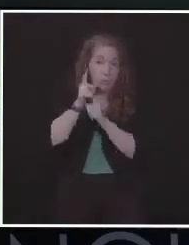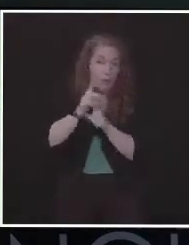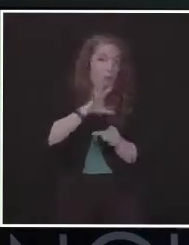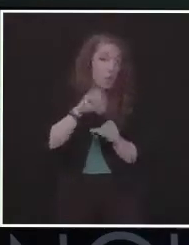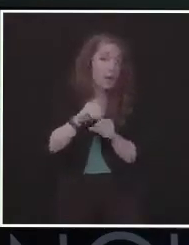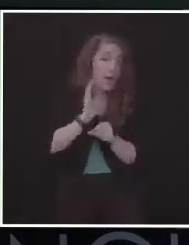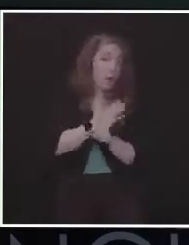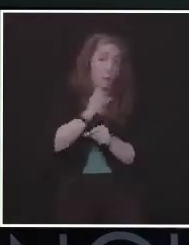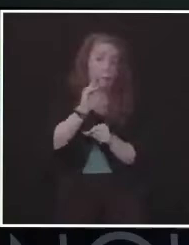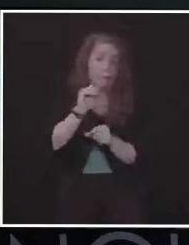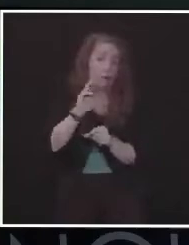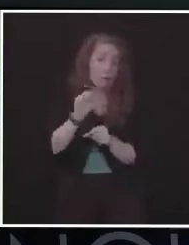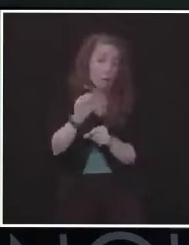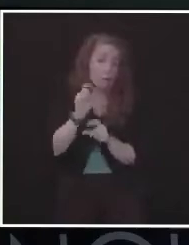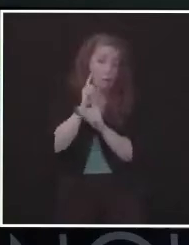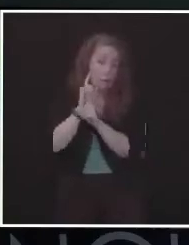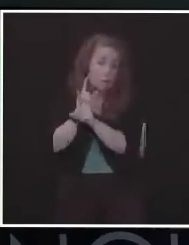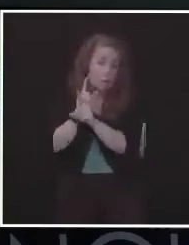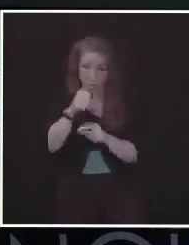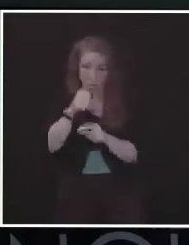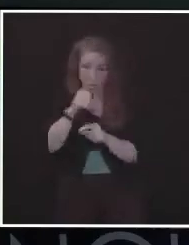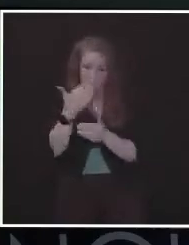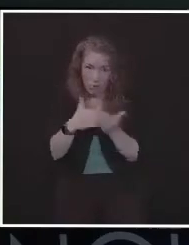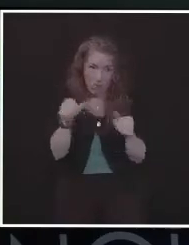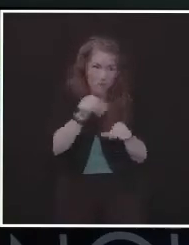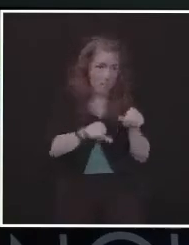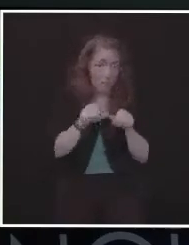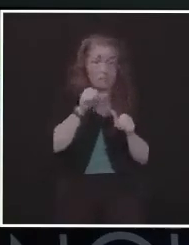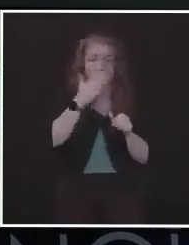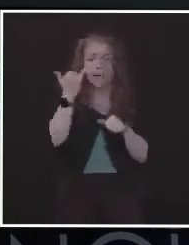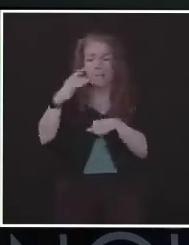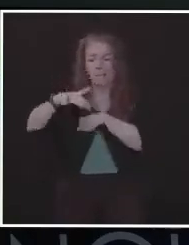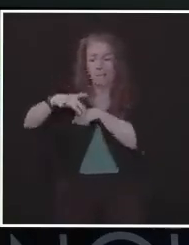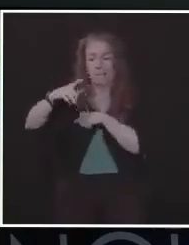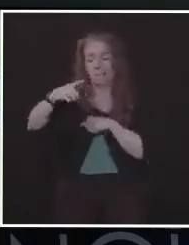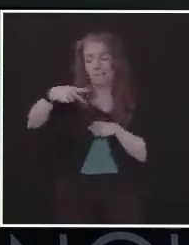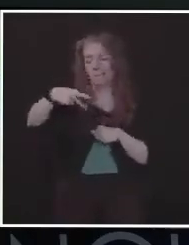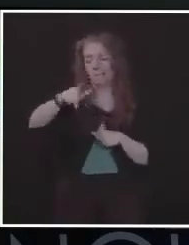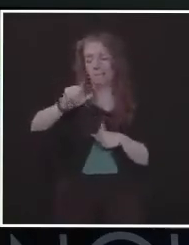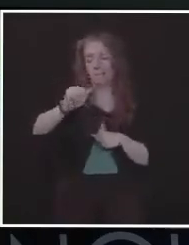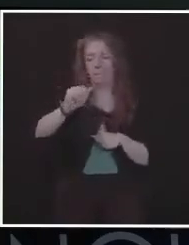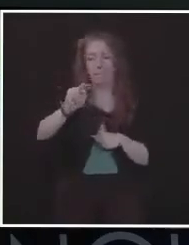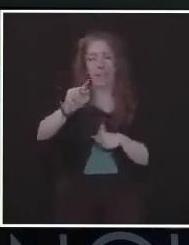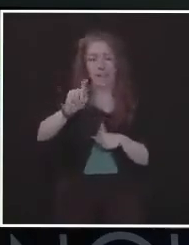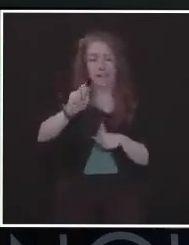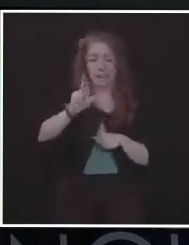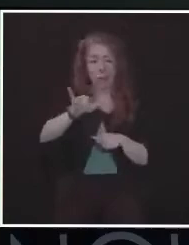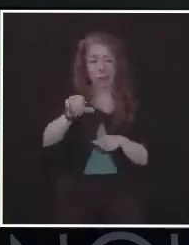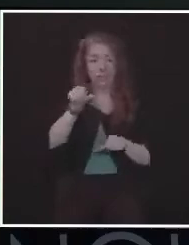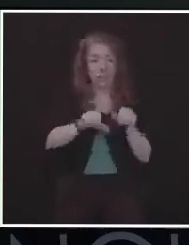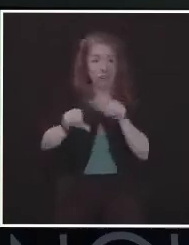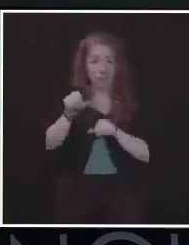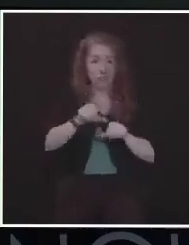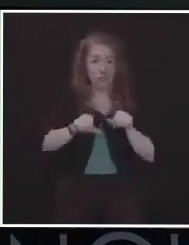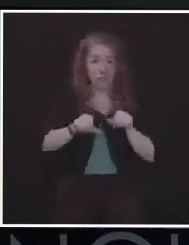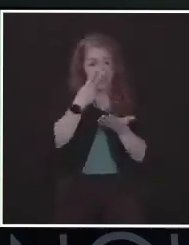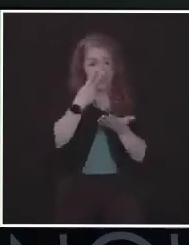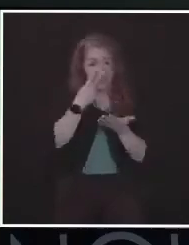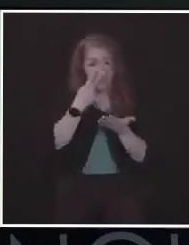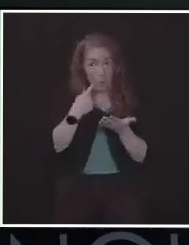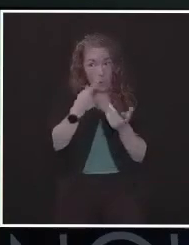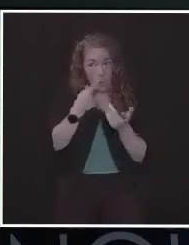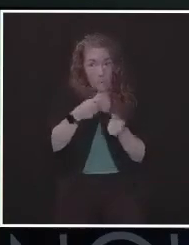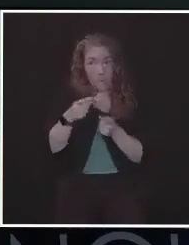of science. Don't forget the planetary science. Look what we are doing. We're going back after 30 years